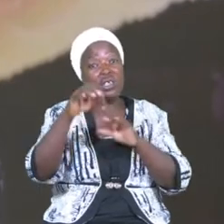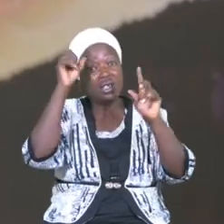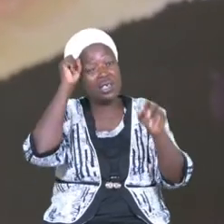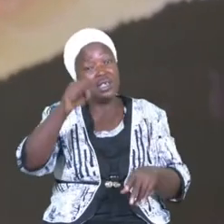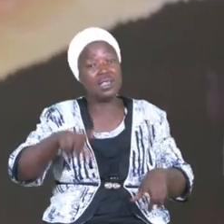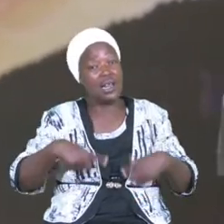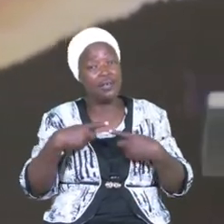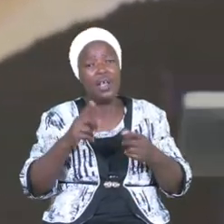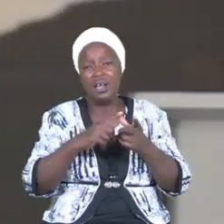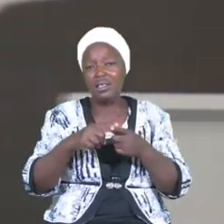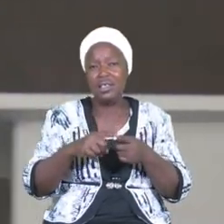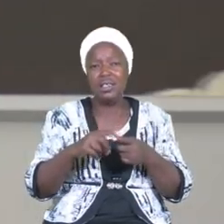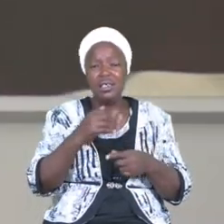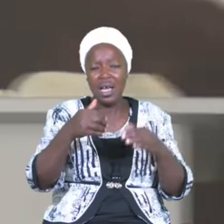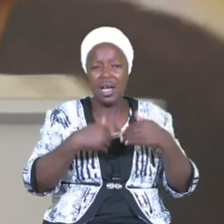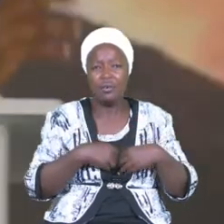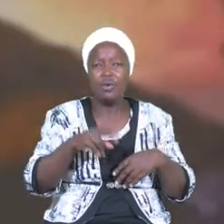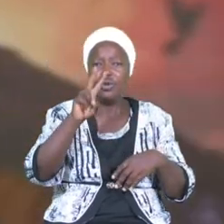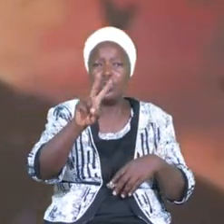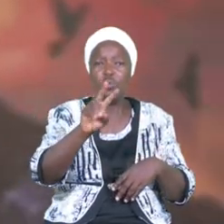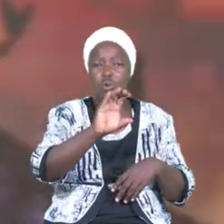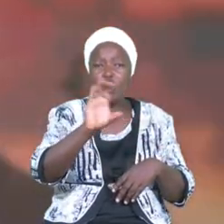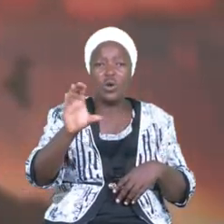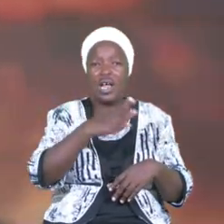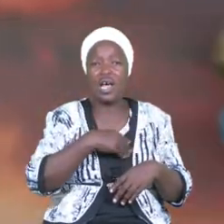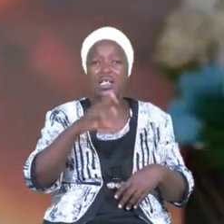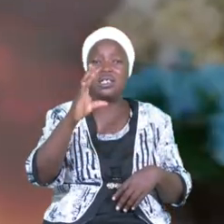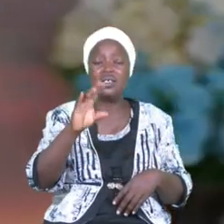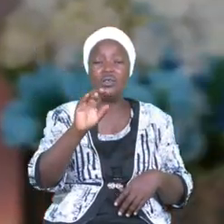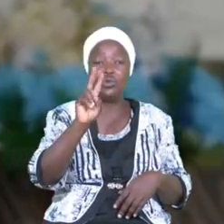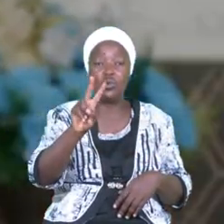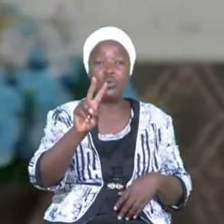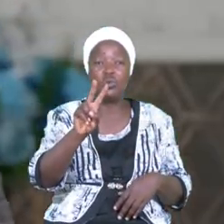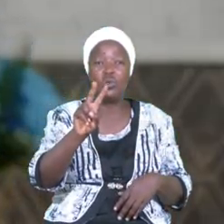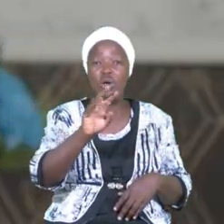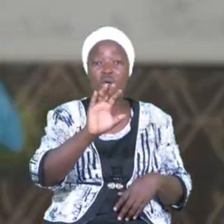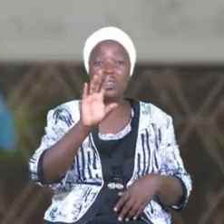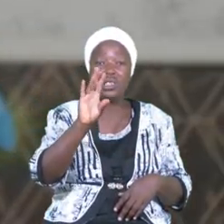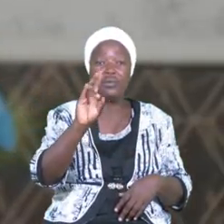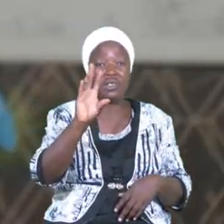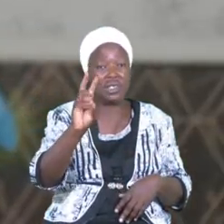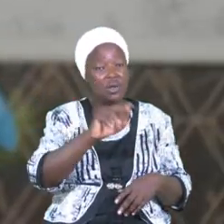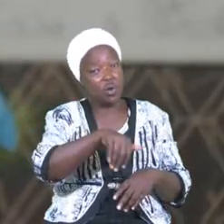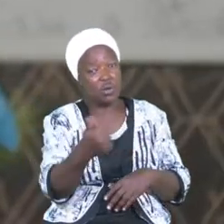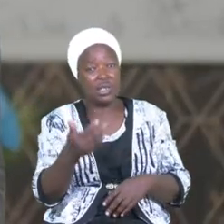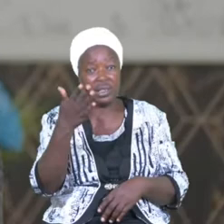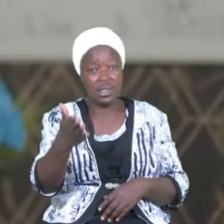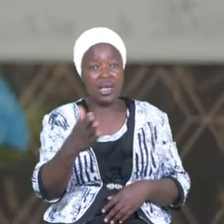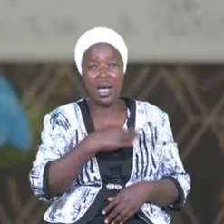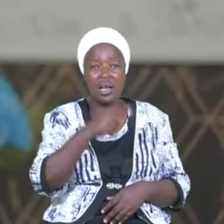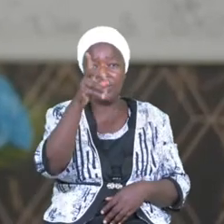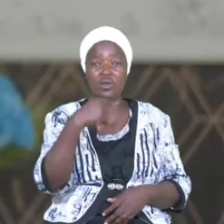think there were 276 others there. And God said, you know what,